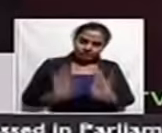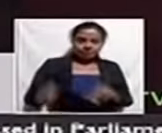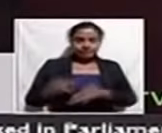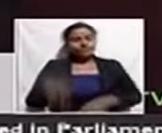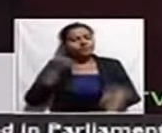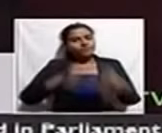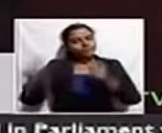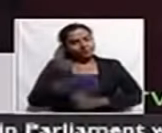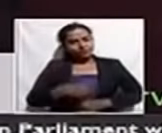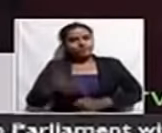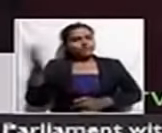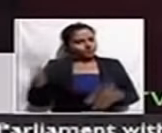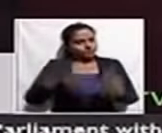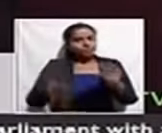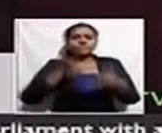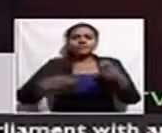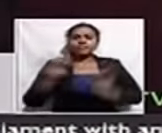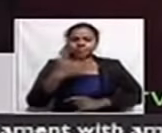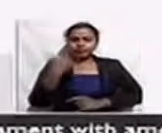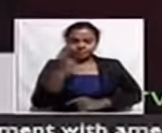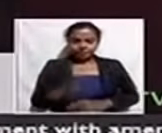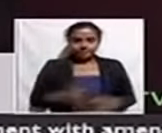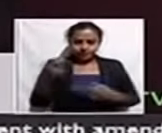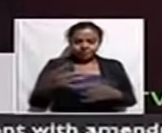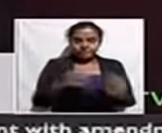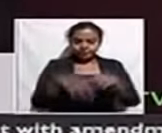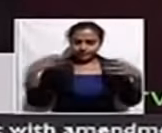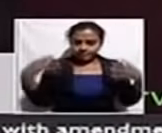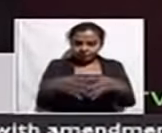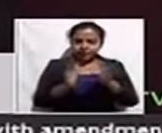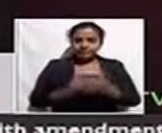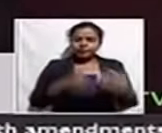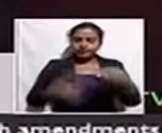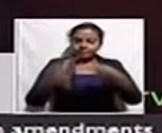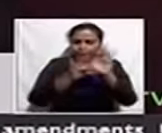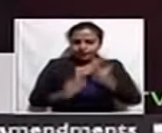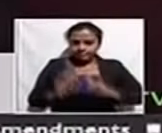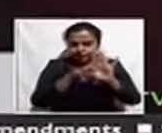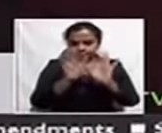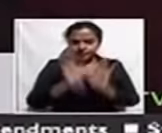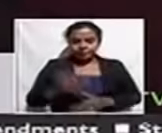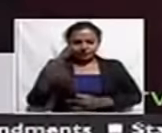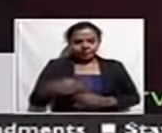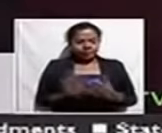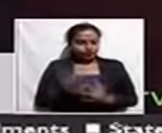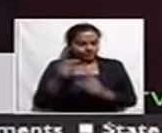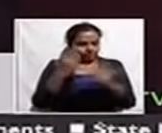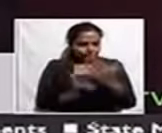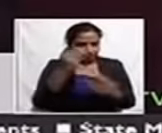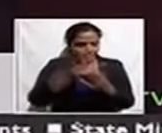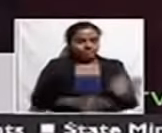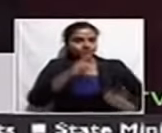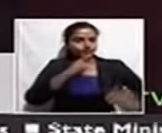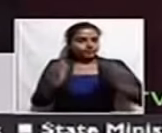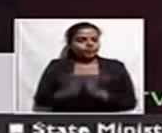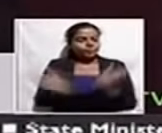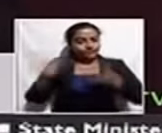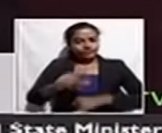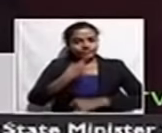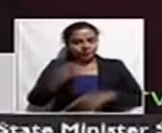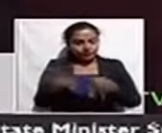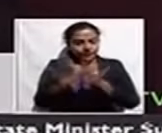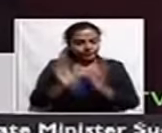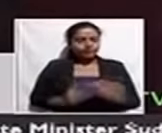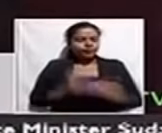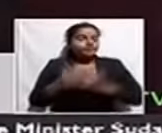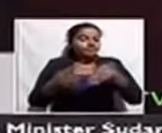will not do this during the committee stage debate. If there are dangerous provisions, the Supreme Court will order the removal of such clauses. We will remove it.